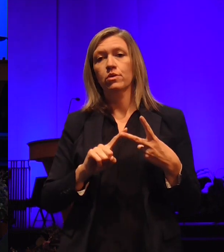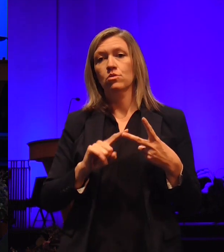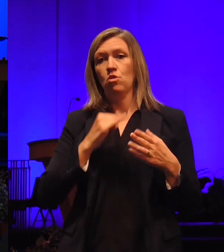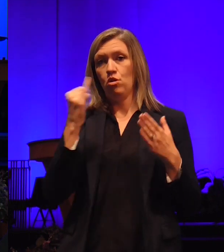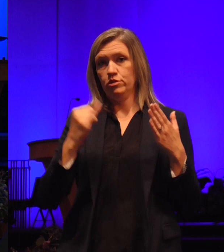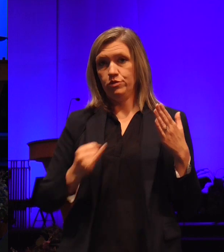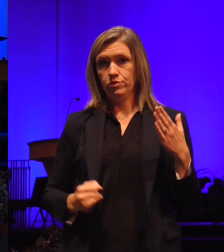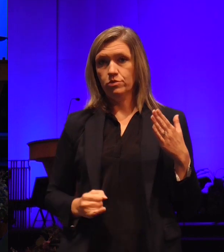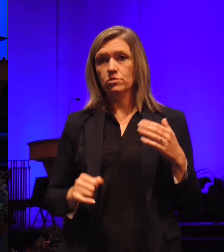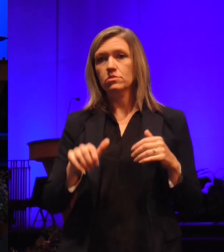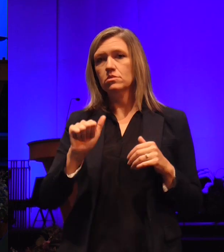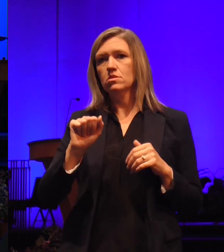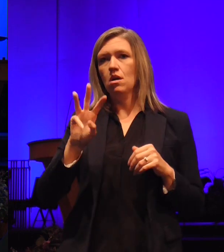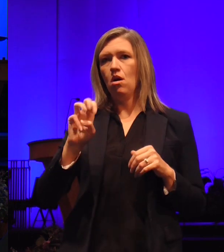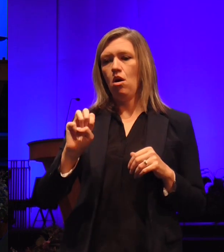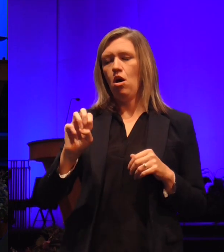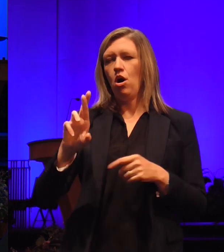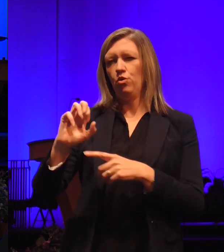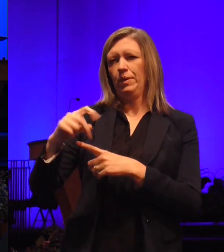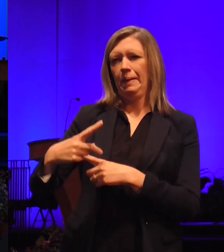art. Art.